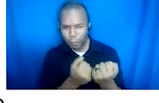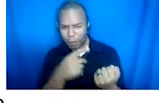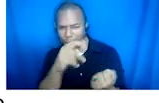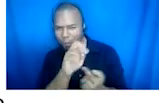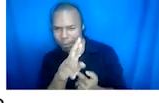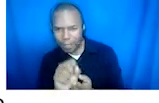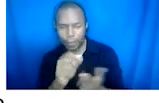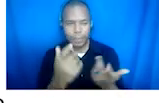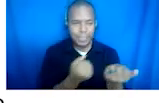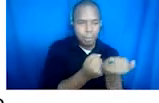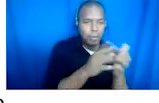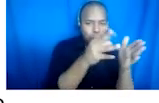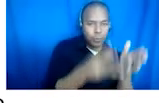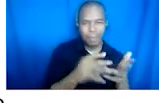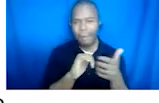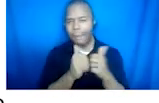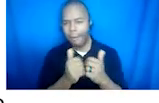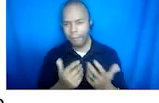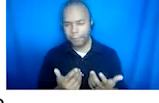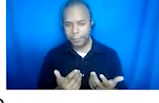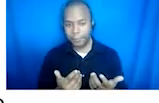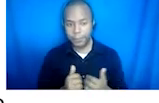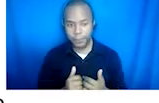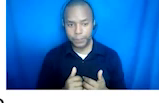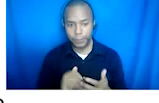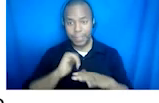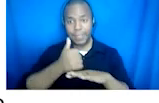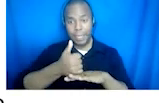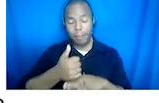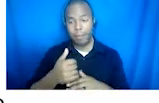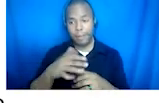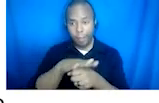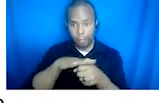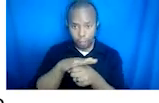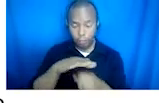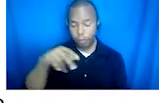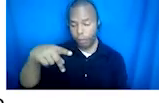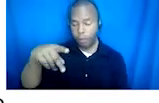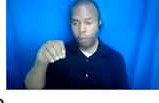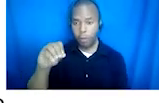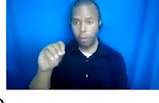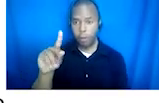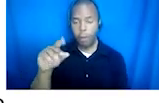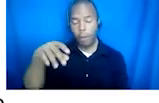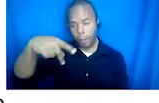students? Setting up poker, like local poker, is going to be a tremendous